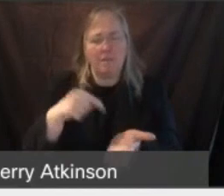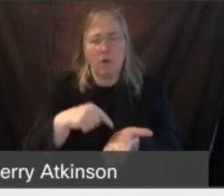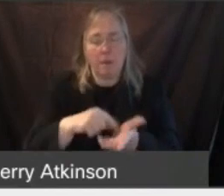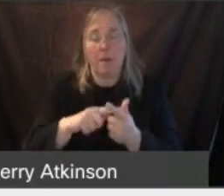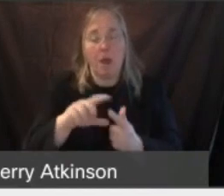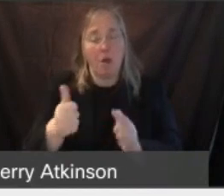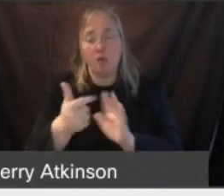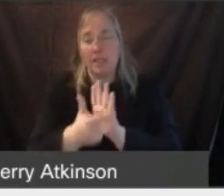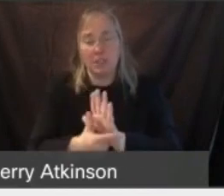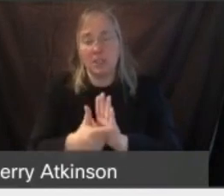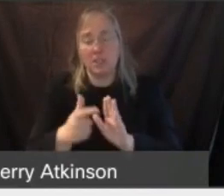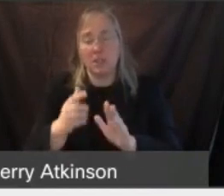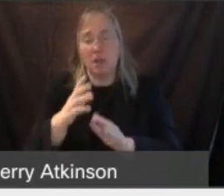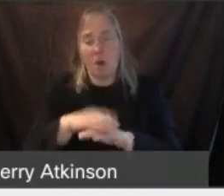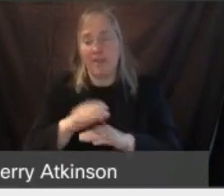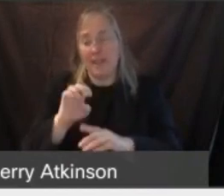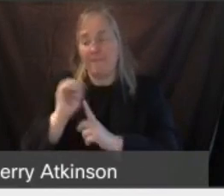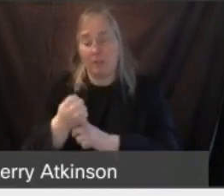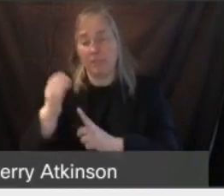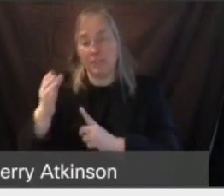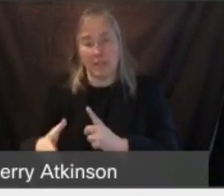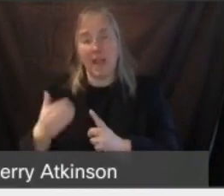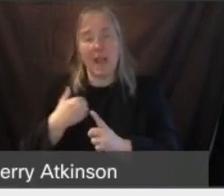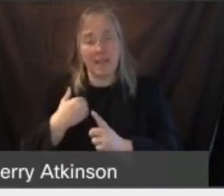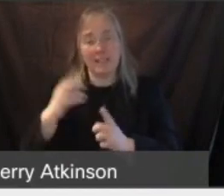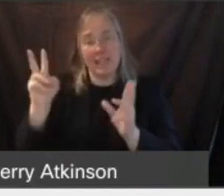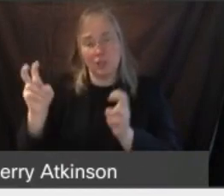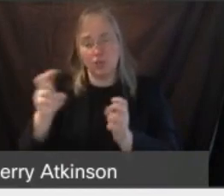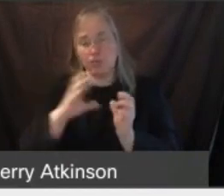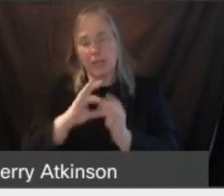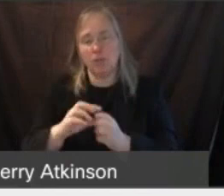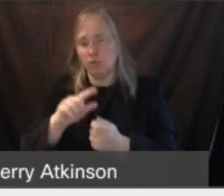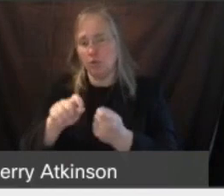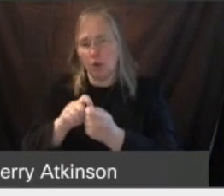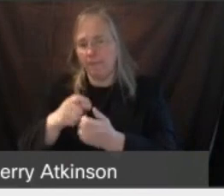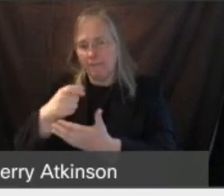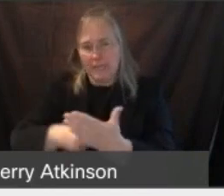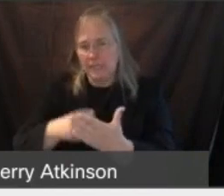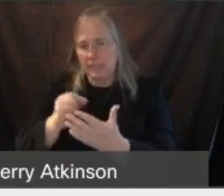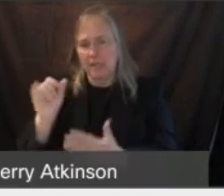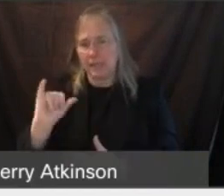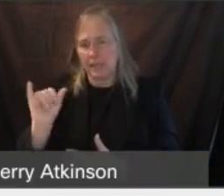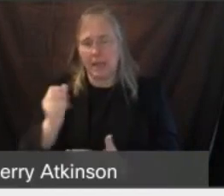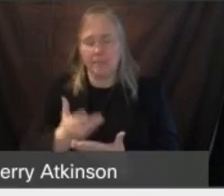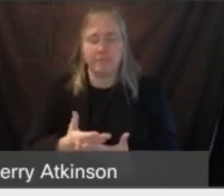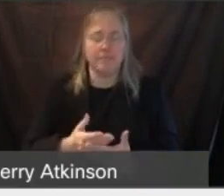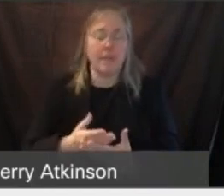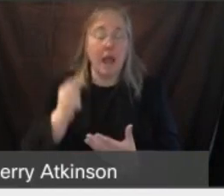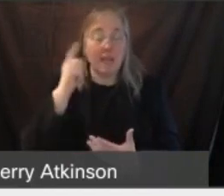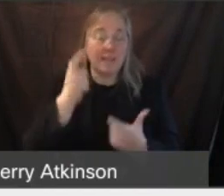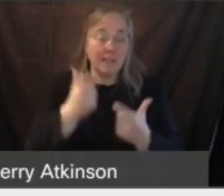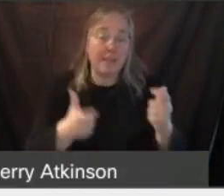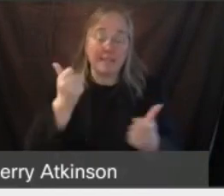side, also issues as it relates to certain fees and the like. And so I think the biggest thing that I would just say as I wrap